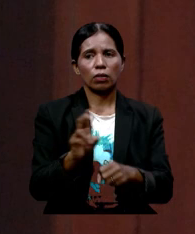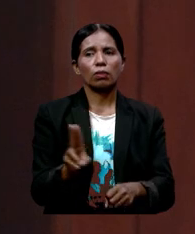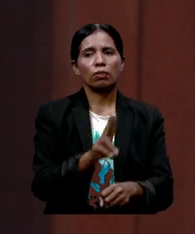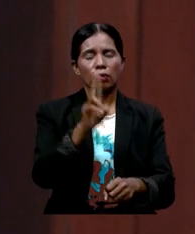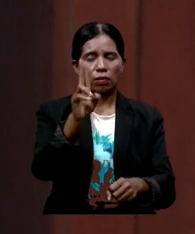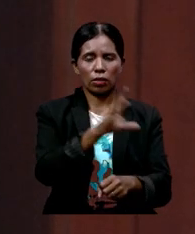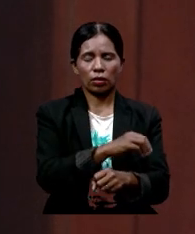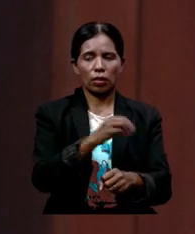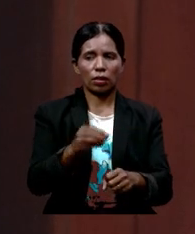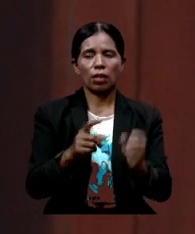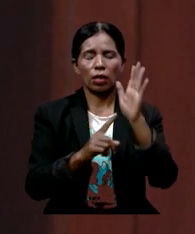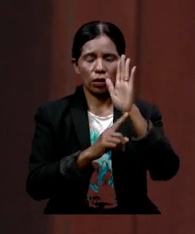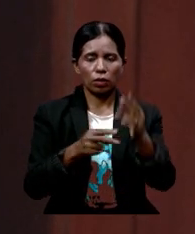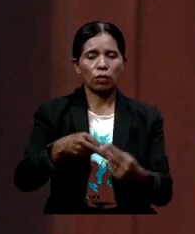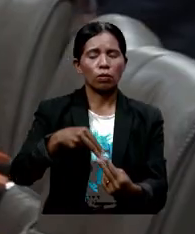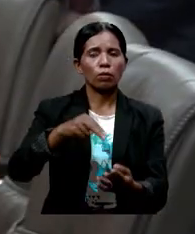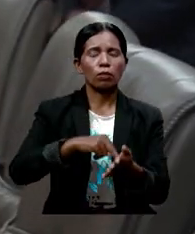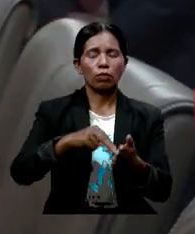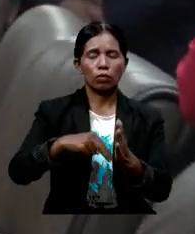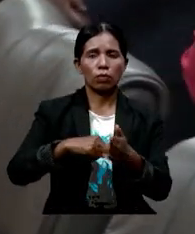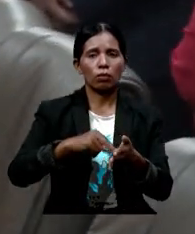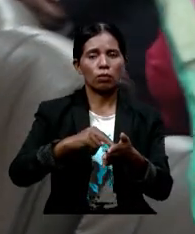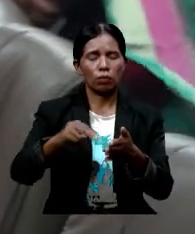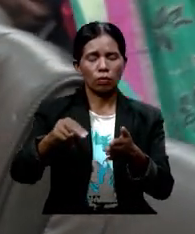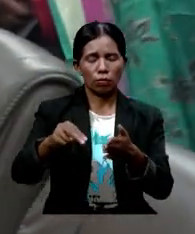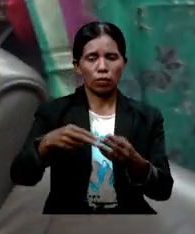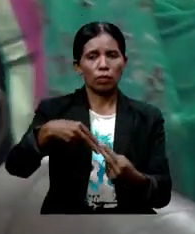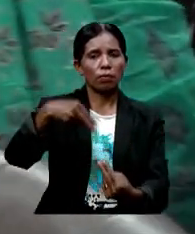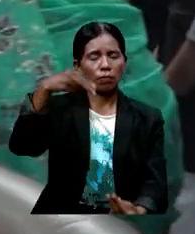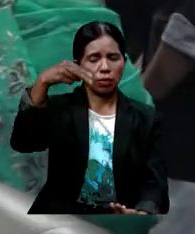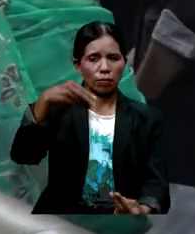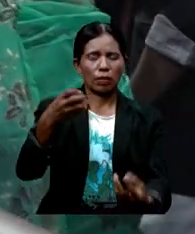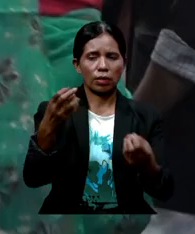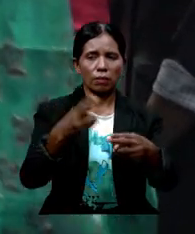stunting hatudu numero Raes Badak no malnutrisaun 100% hatudu resenghito